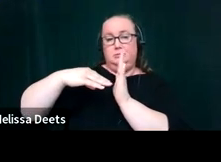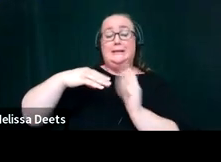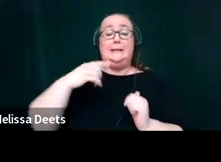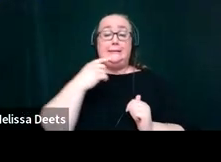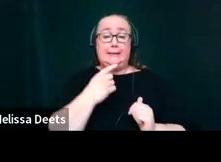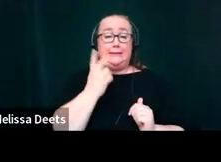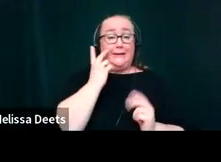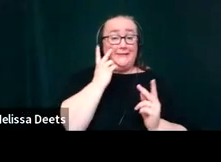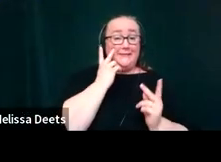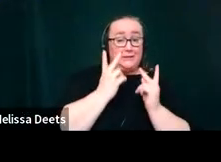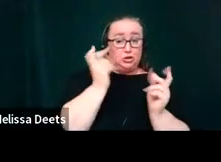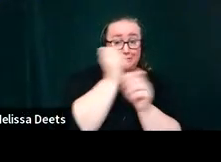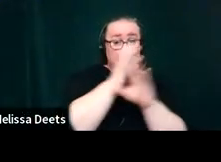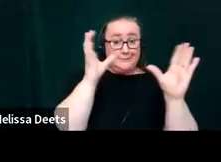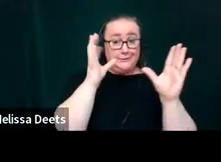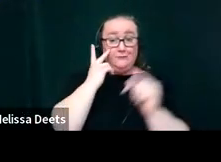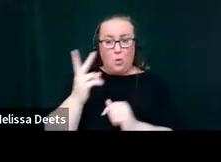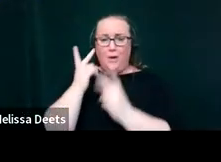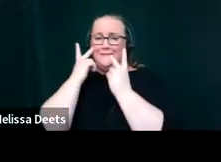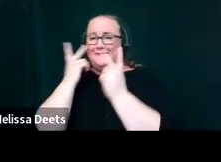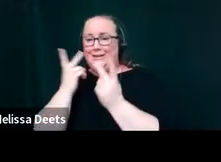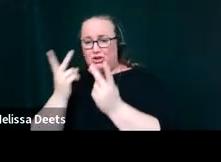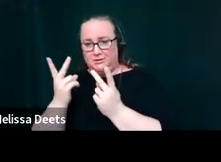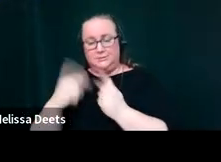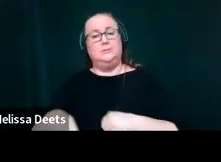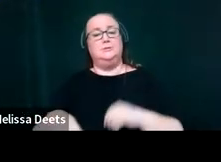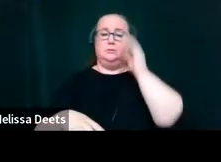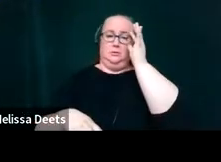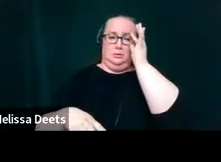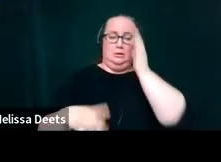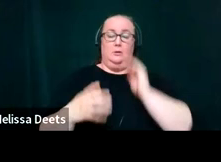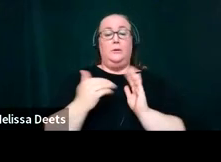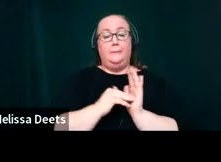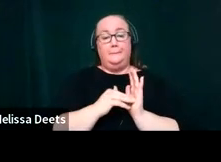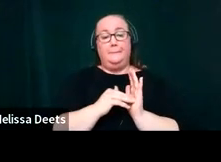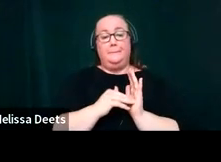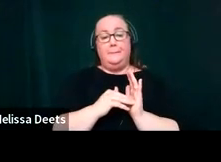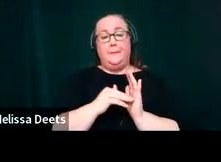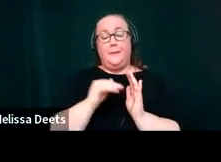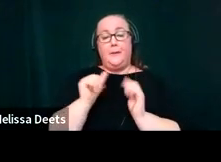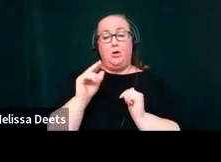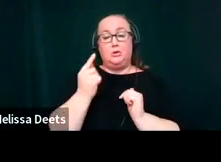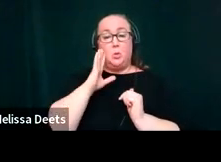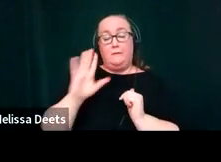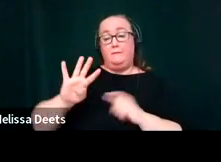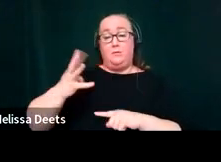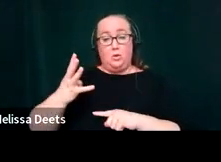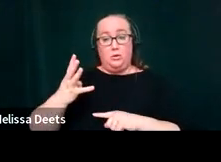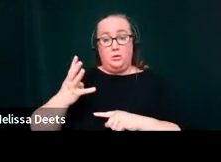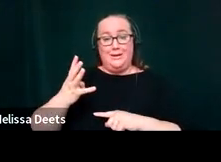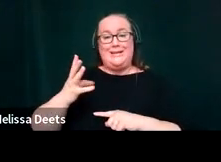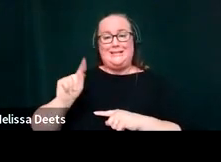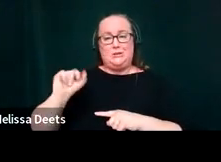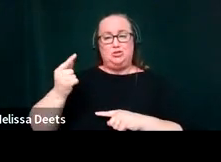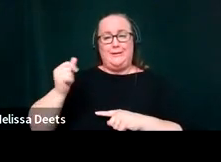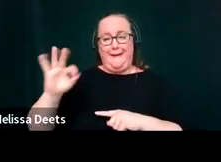Visions. And in August, we will launch our 4th annual TGF's Art Challenge to